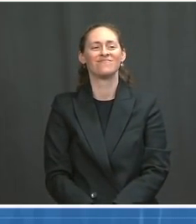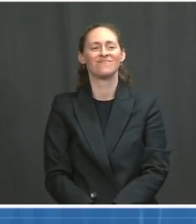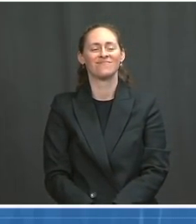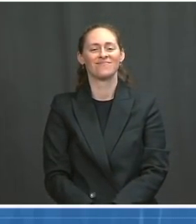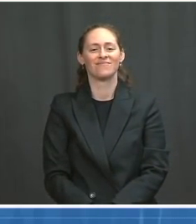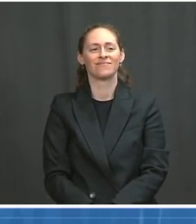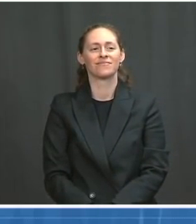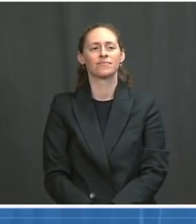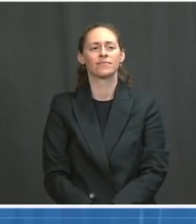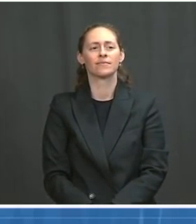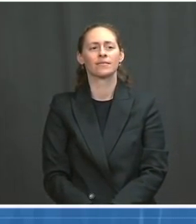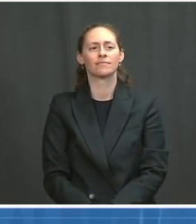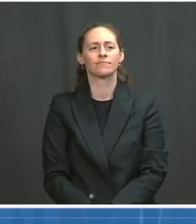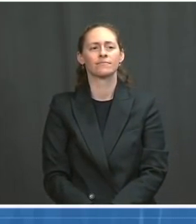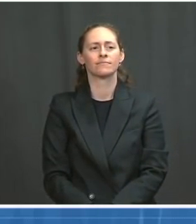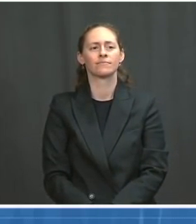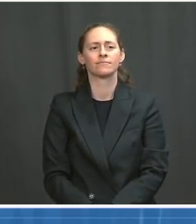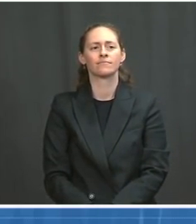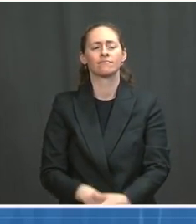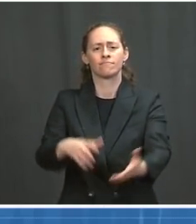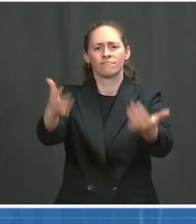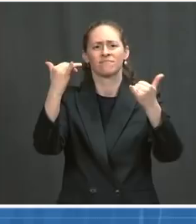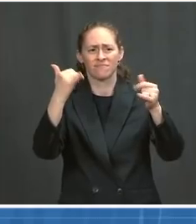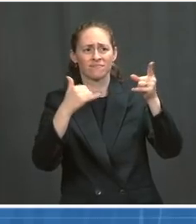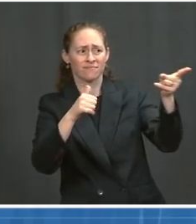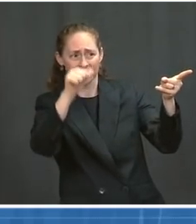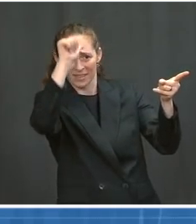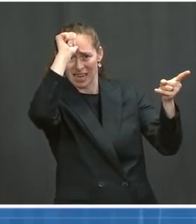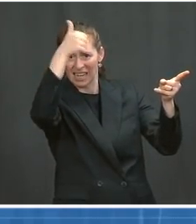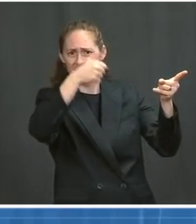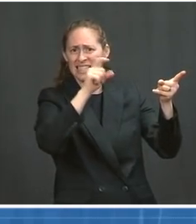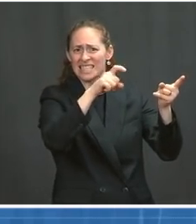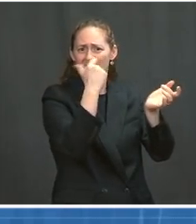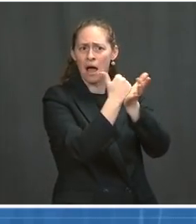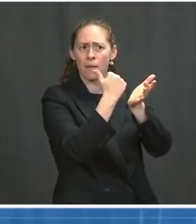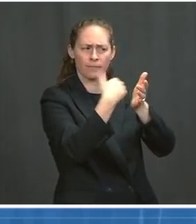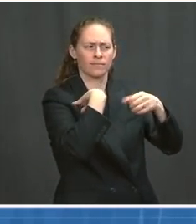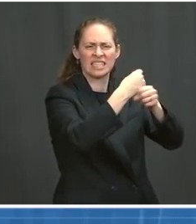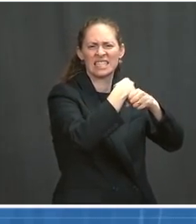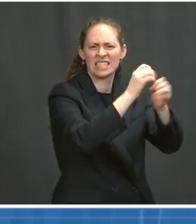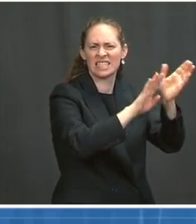India, and helping India respond to its ongoing outbreak.